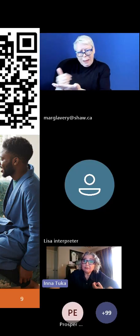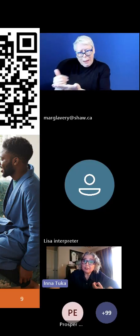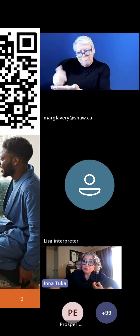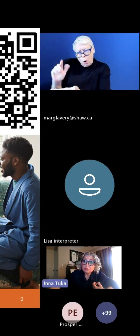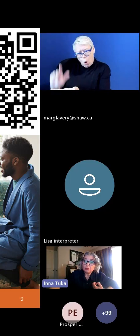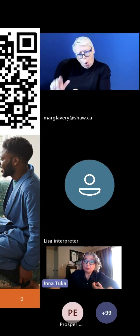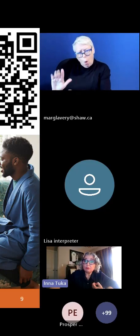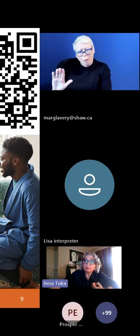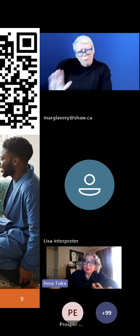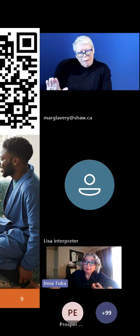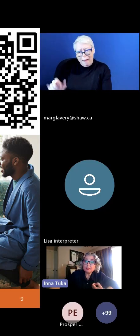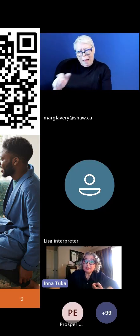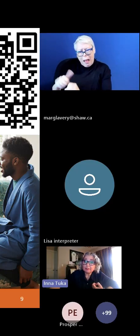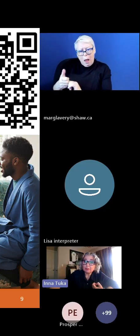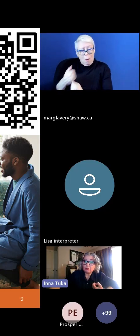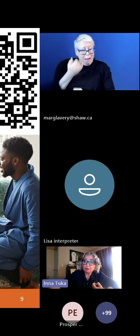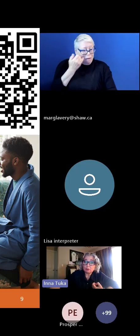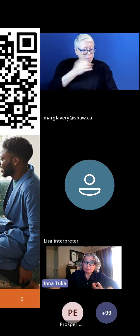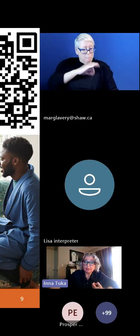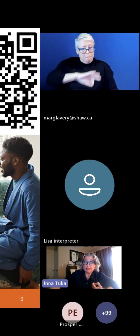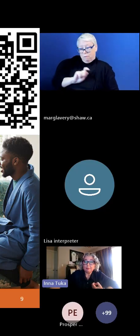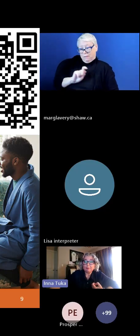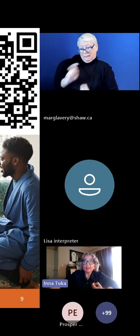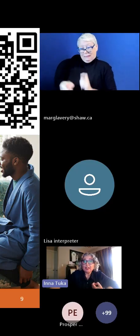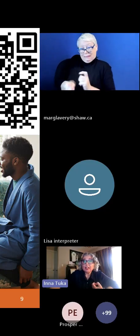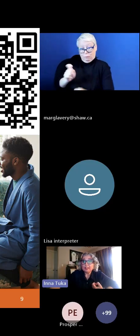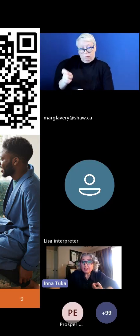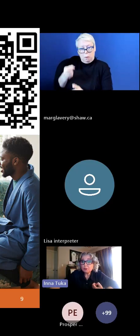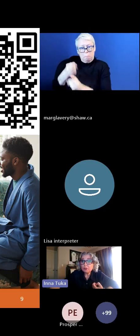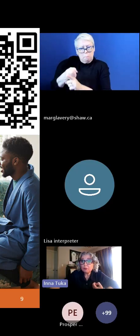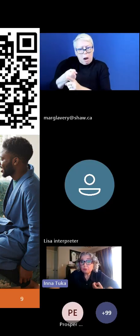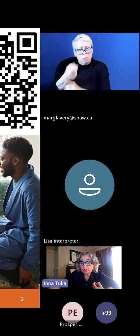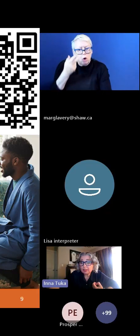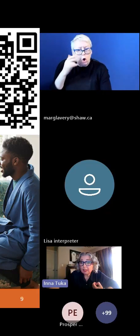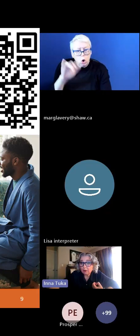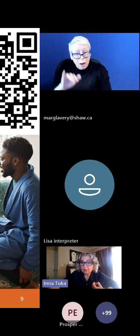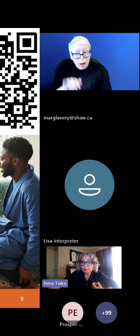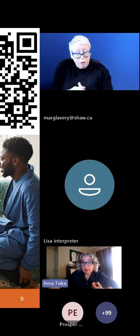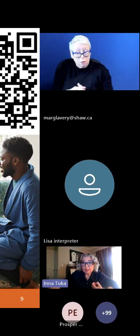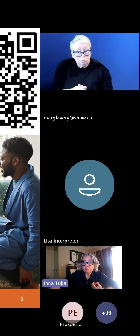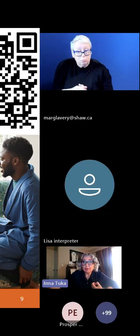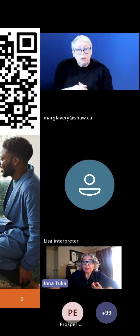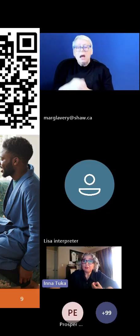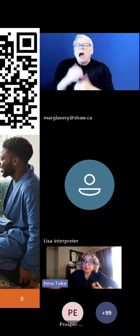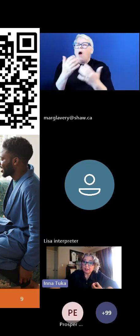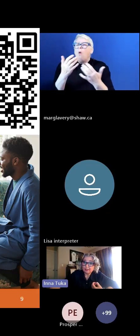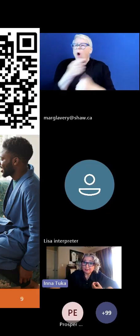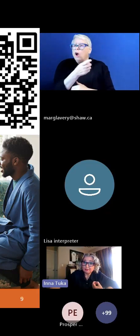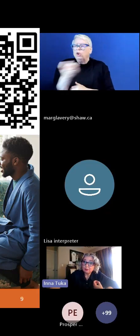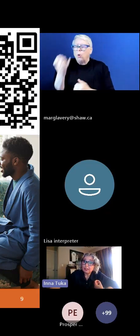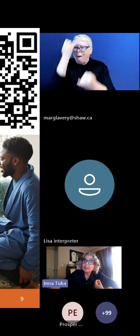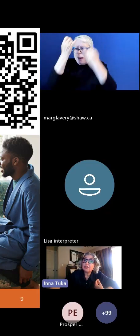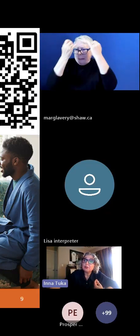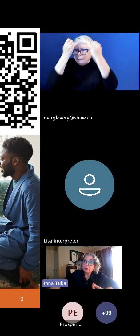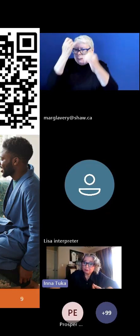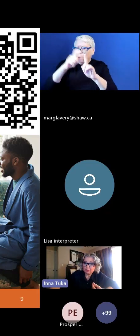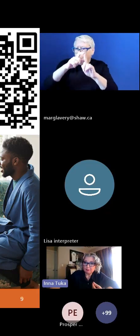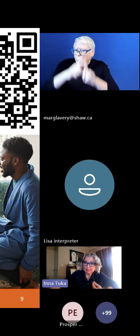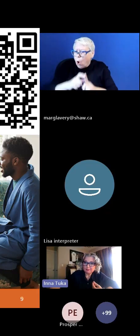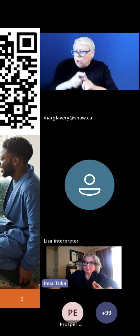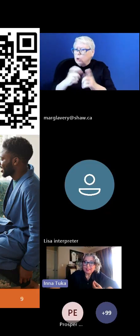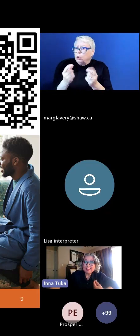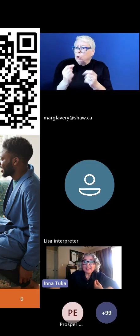on individual or family living on low income? Let's do a word cloud in Mentimeter together to get